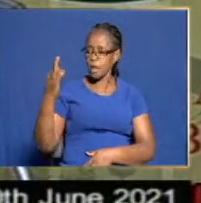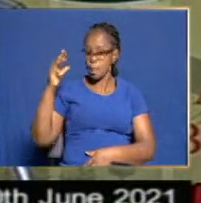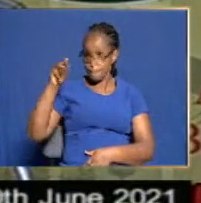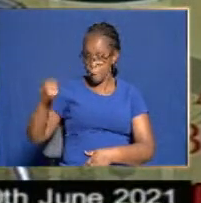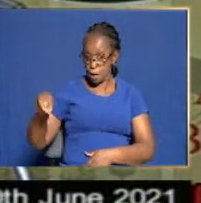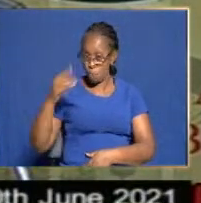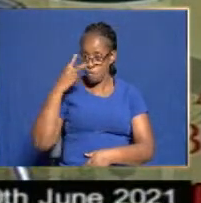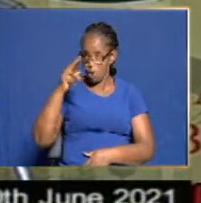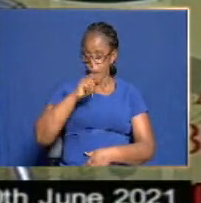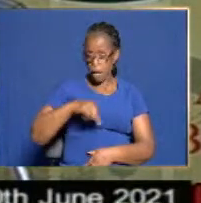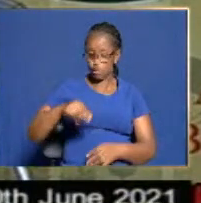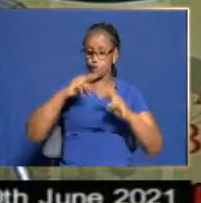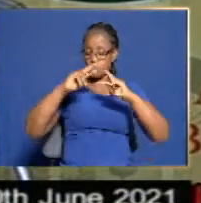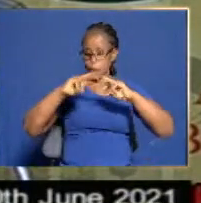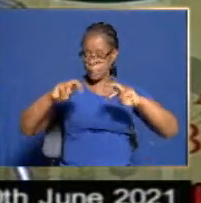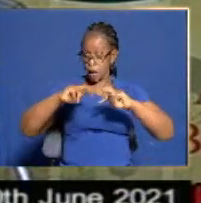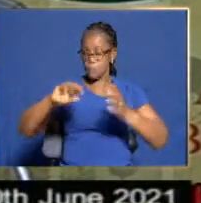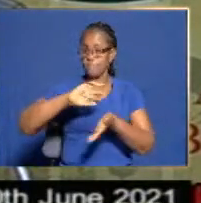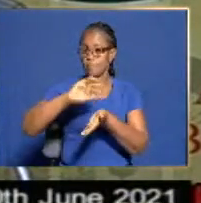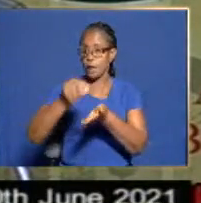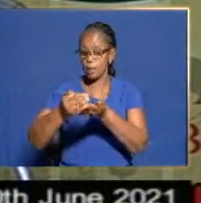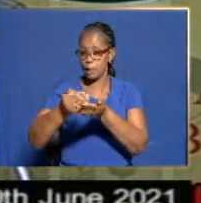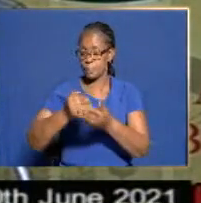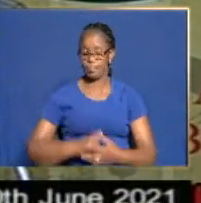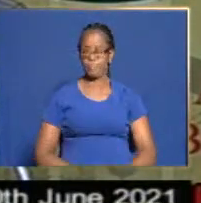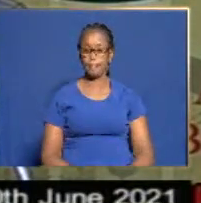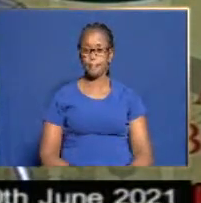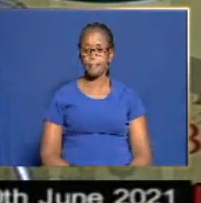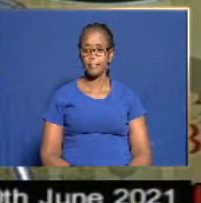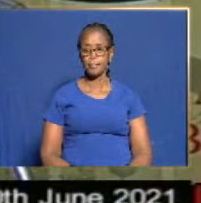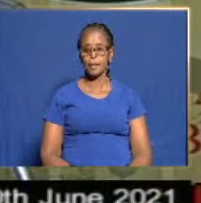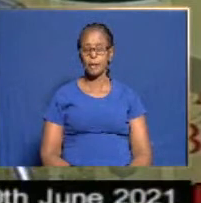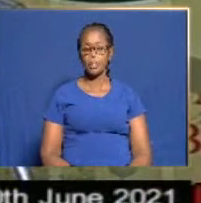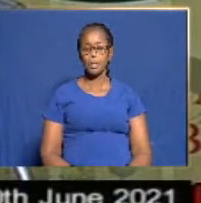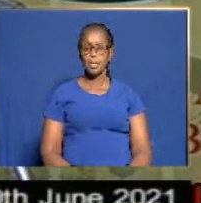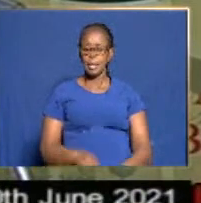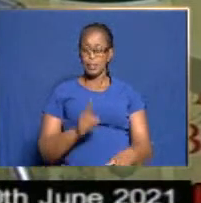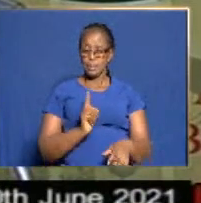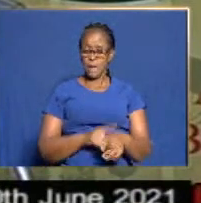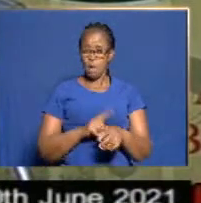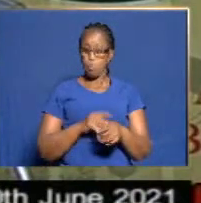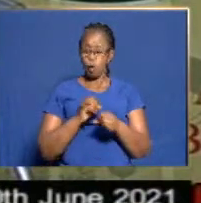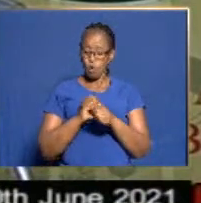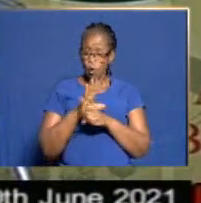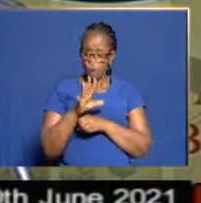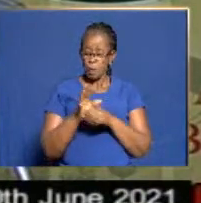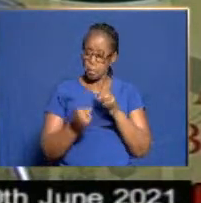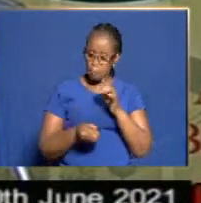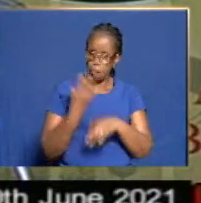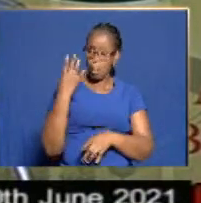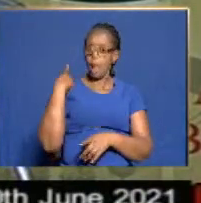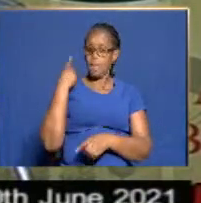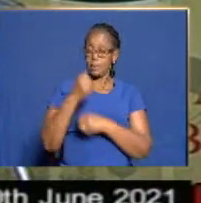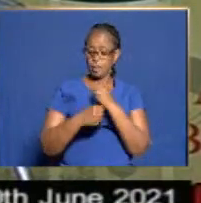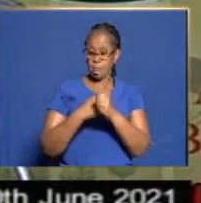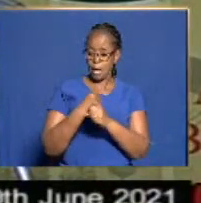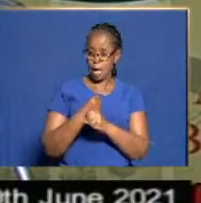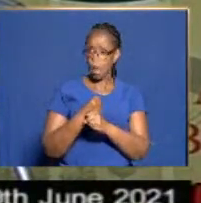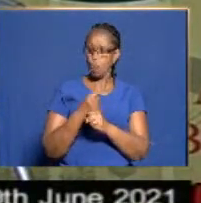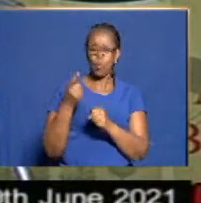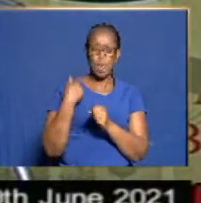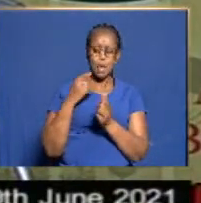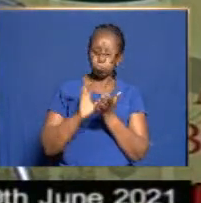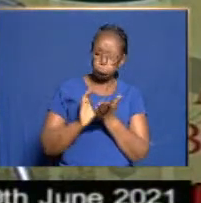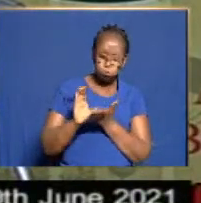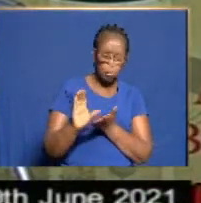for the National Research Fund. Mr. Speaker, when COVID-19 pandemic struck last year, we injected additional